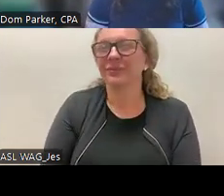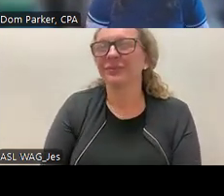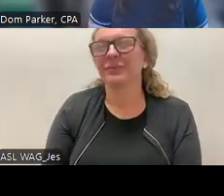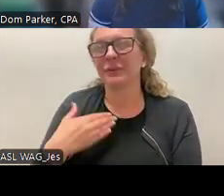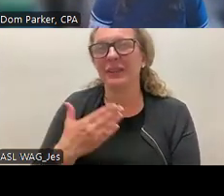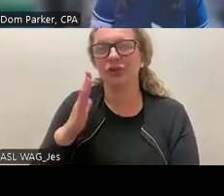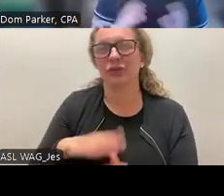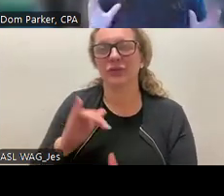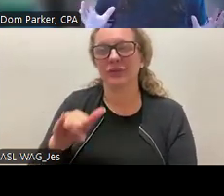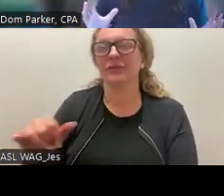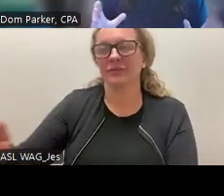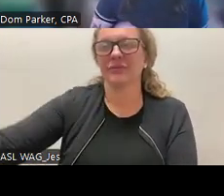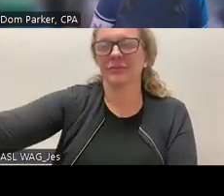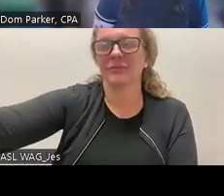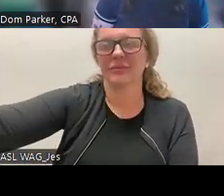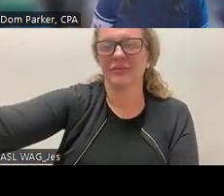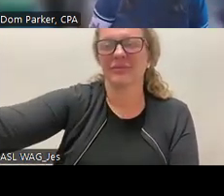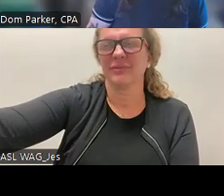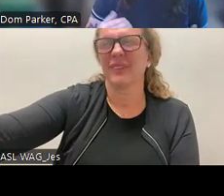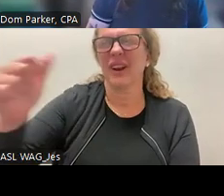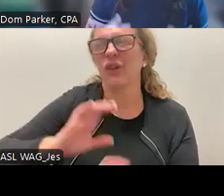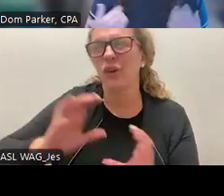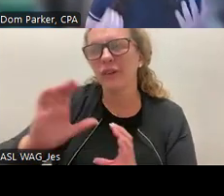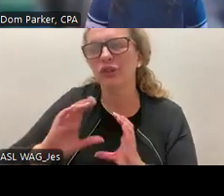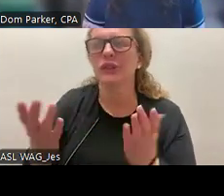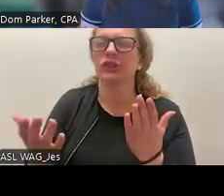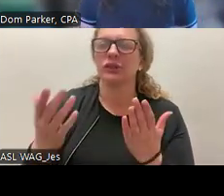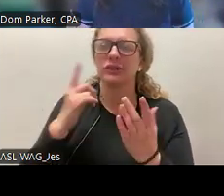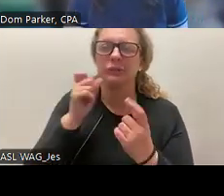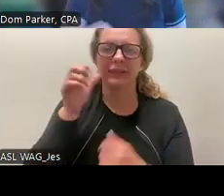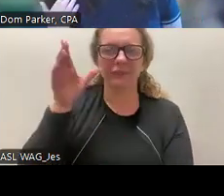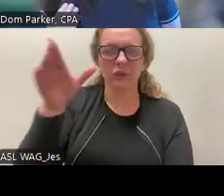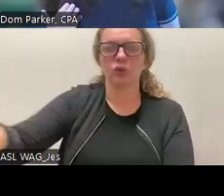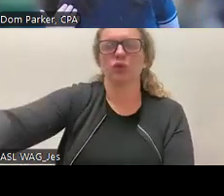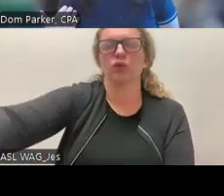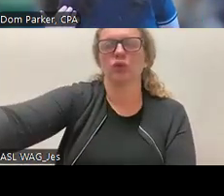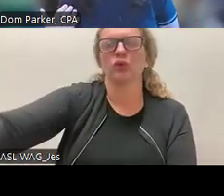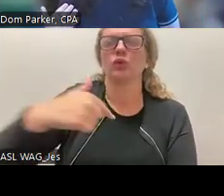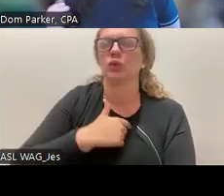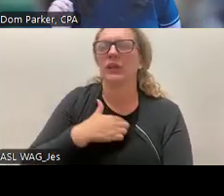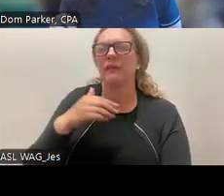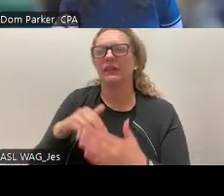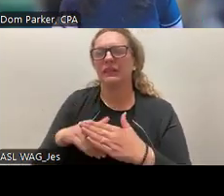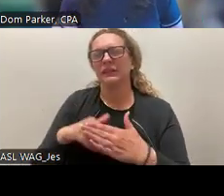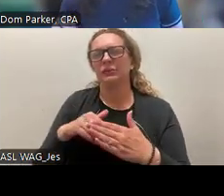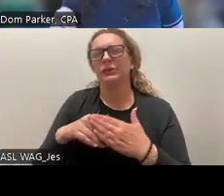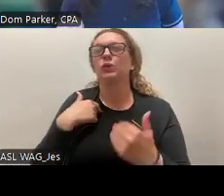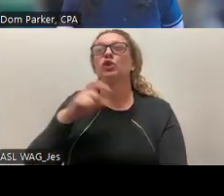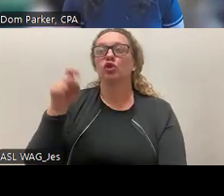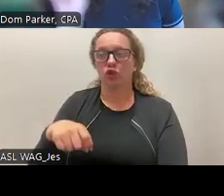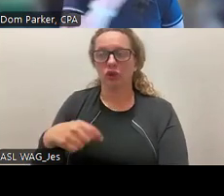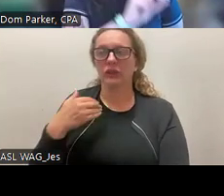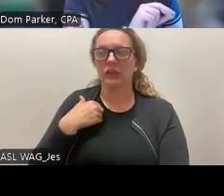suggestion on that. And just having the open conversation, and then you can go, all right, for future, we should have the accessibility. We should